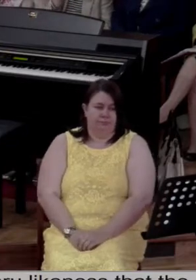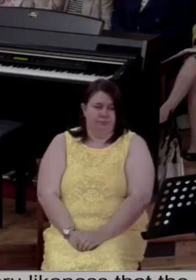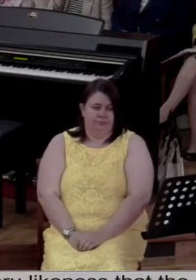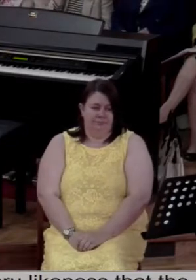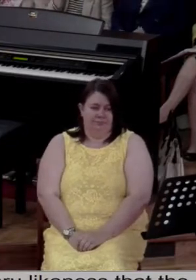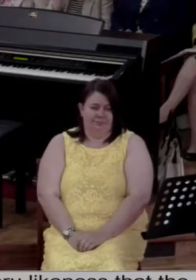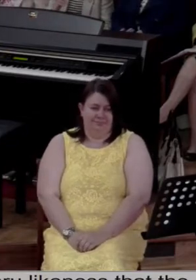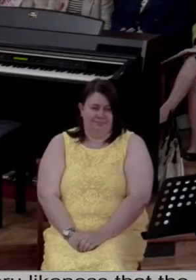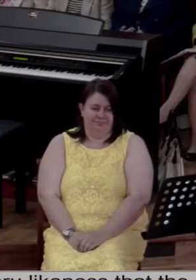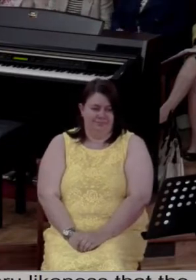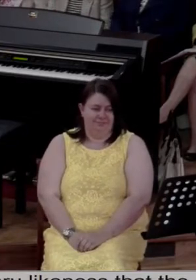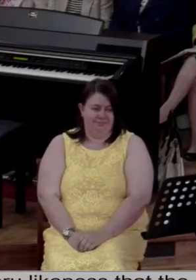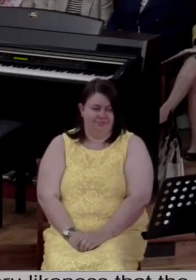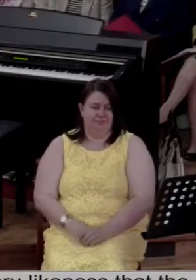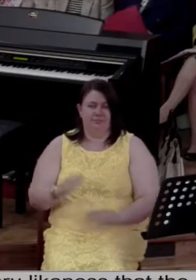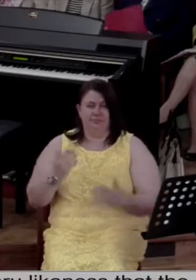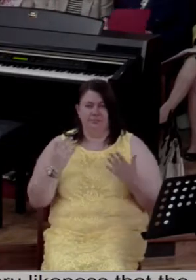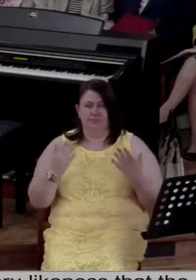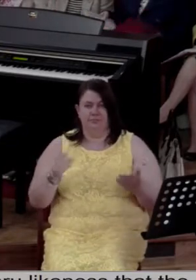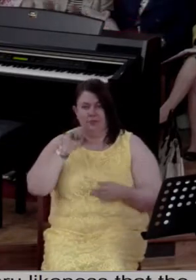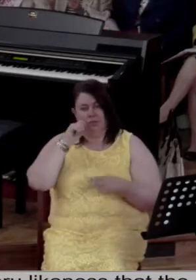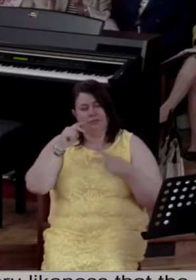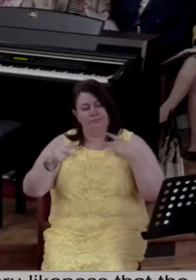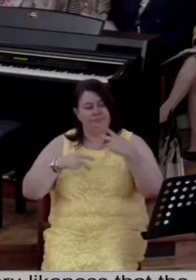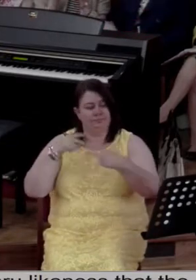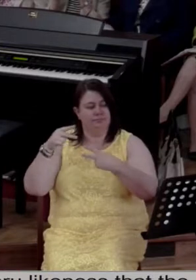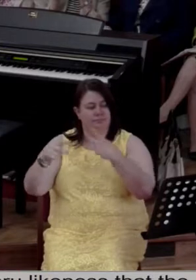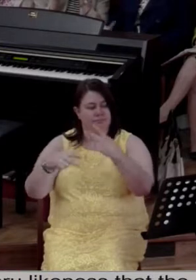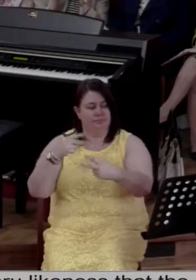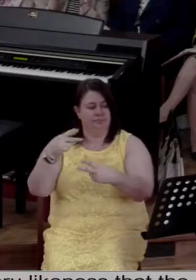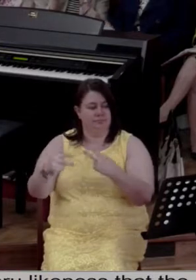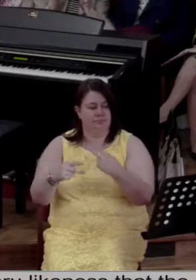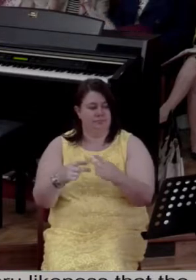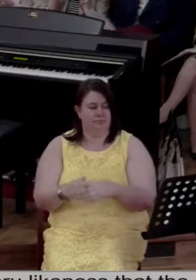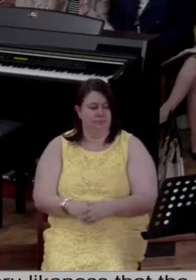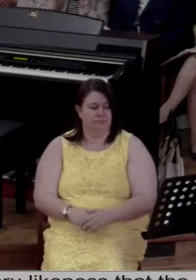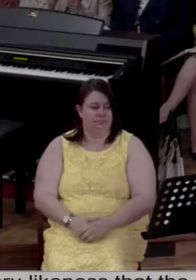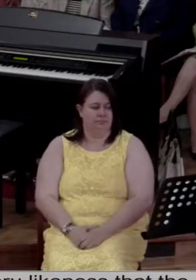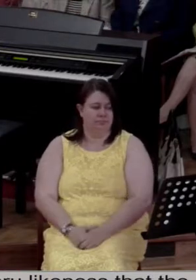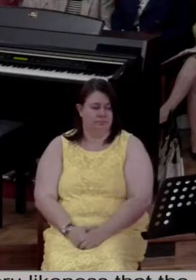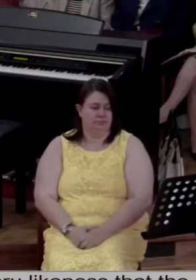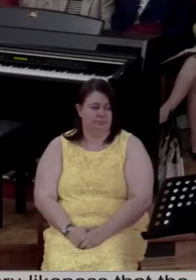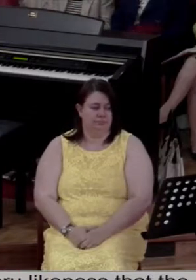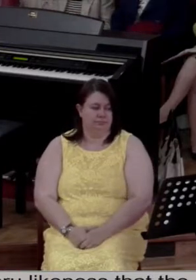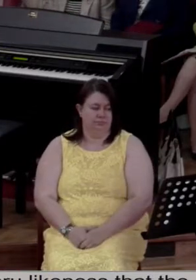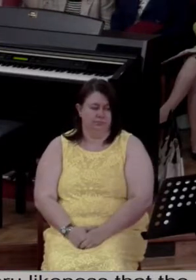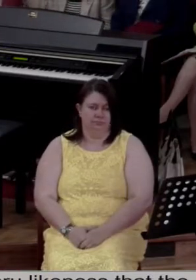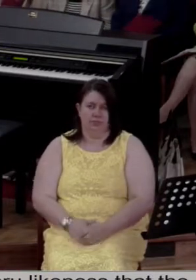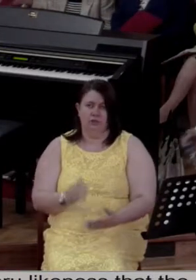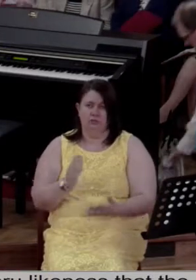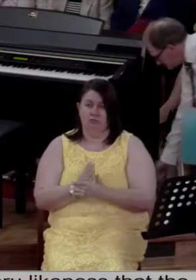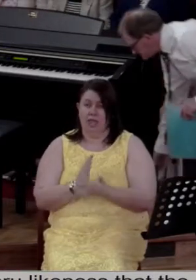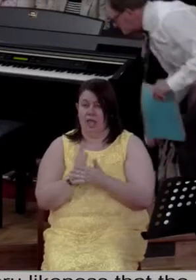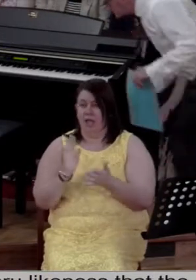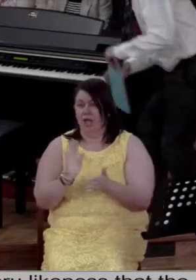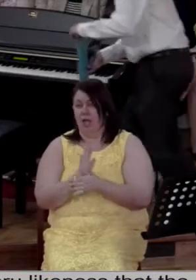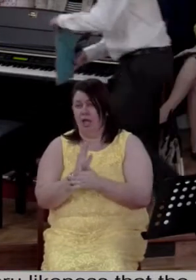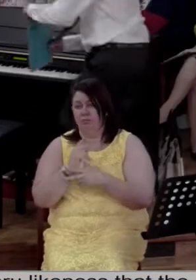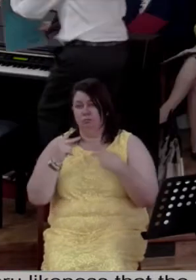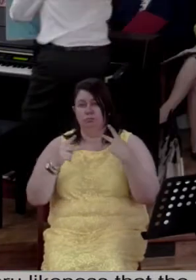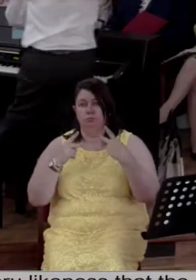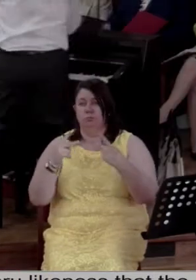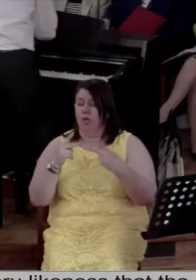Now we're going to sing CH4 number 157. It's a very bright and upbeat song. I was just saying to Eric